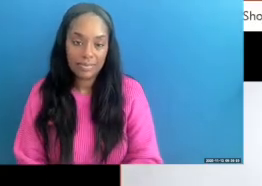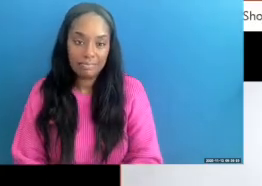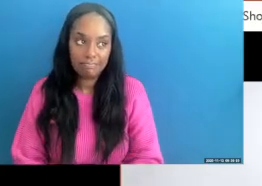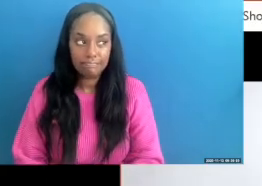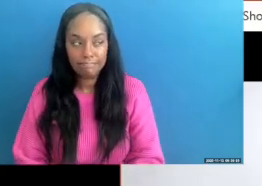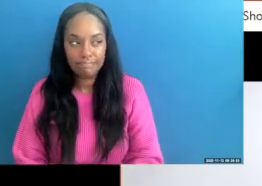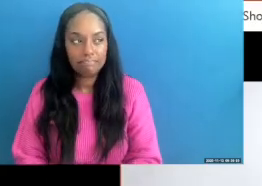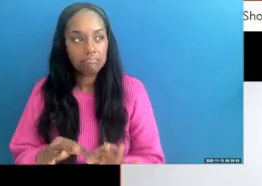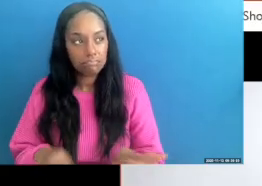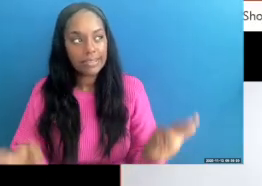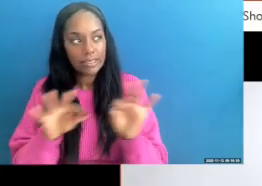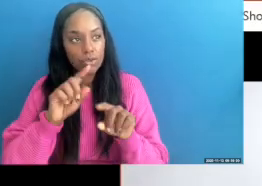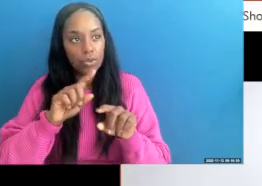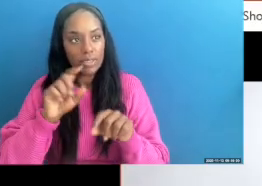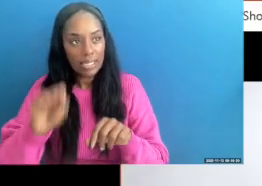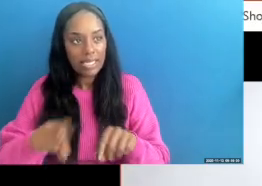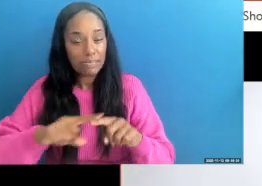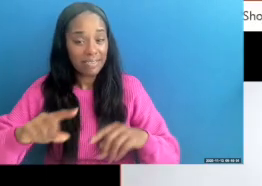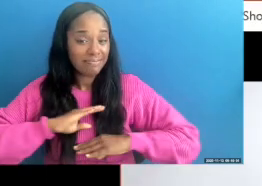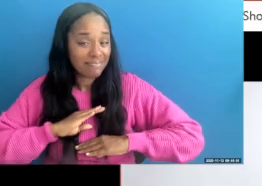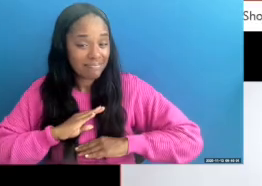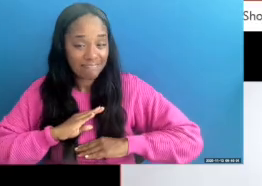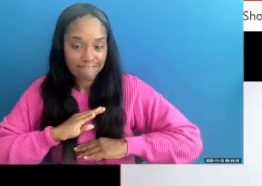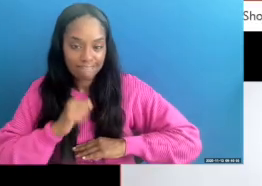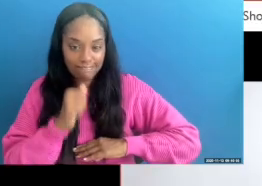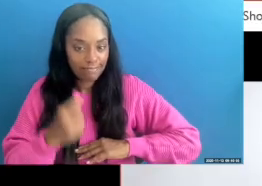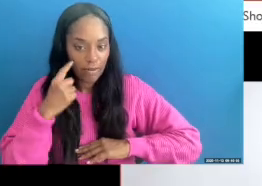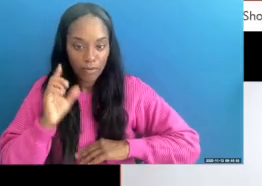inadequate to reach the goals that we have.